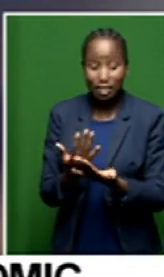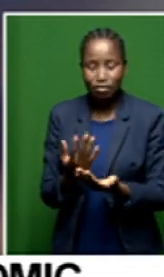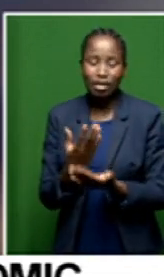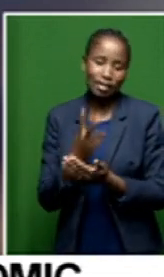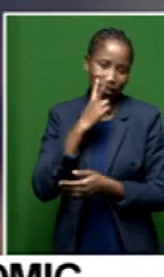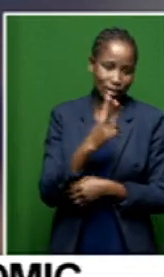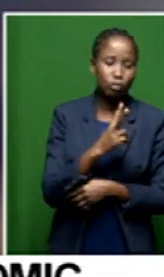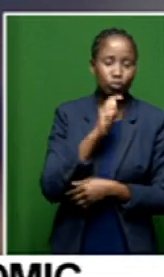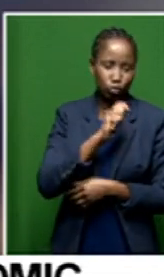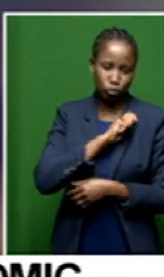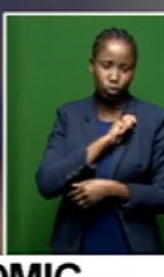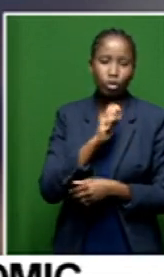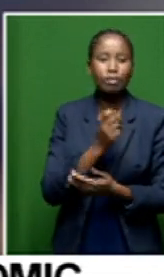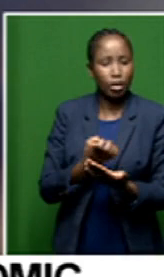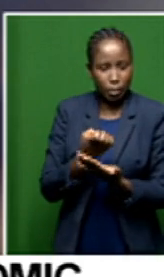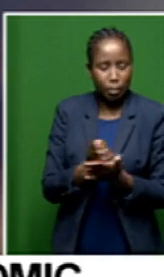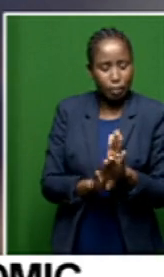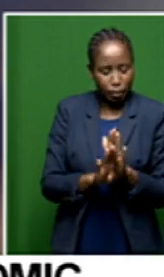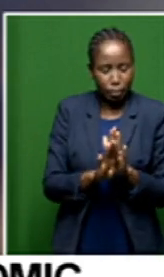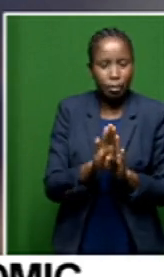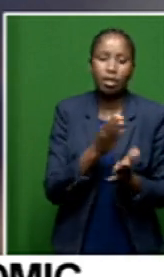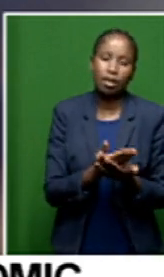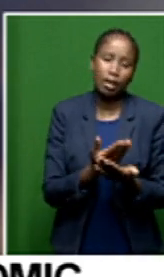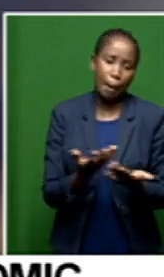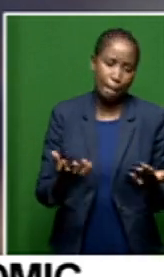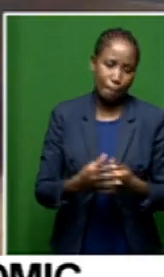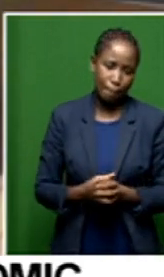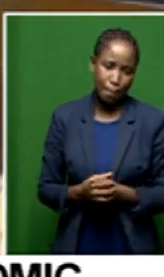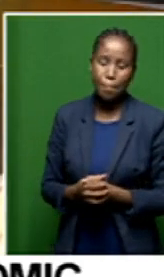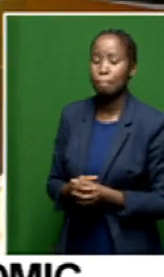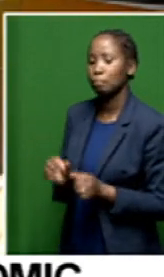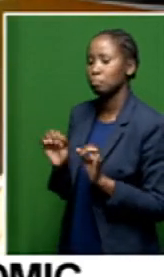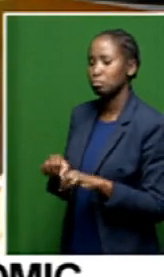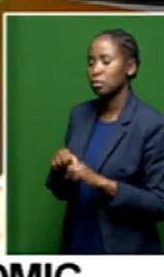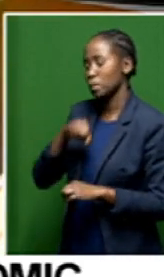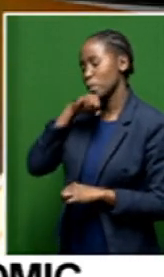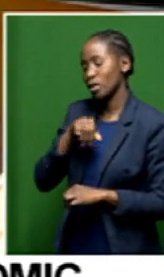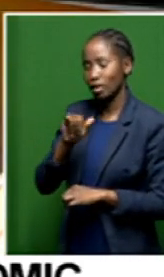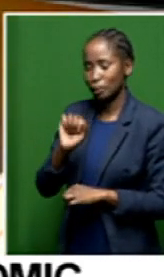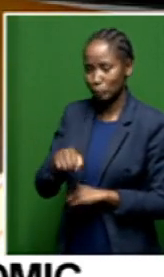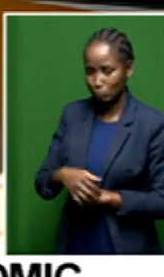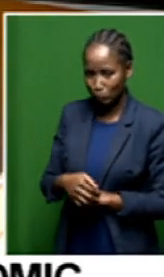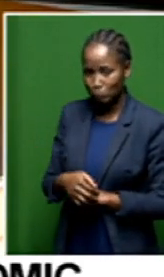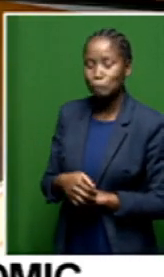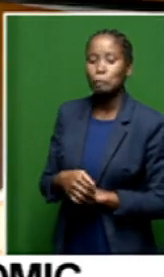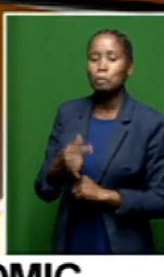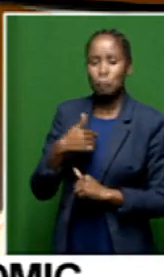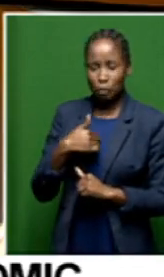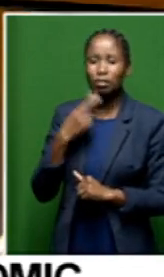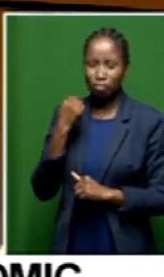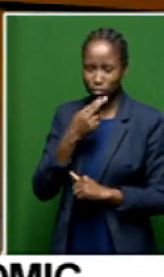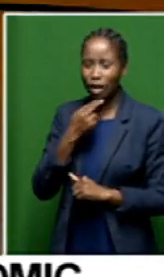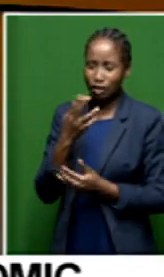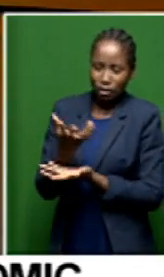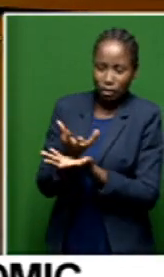the kind of sustainable growth that we need to see. Yeah, love it. It's so important, it really is. And it's nice speaking to someone like you